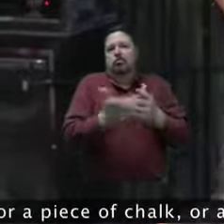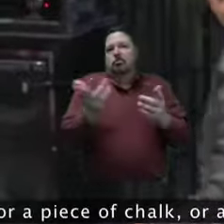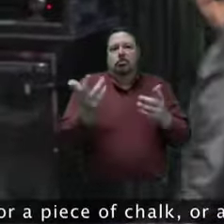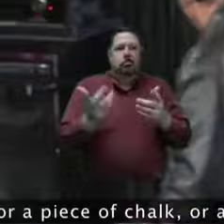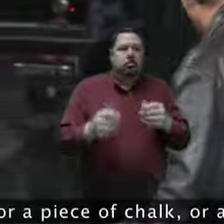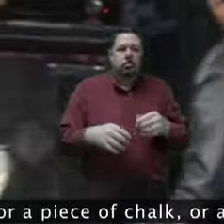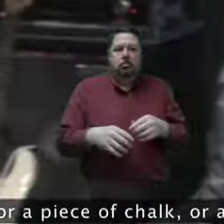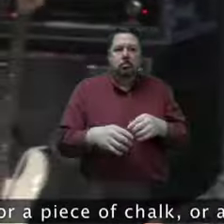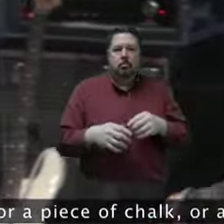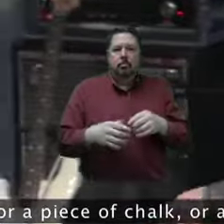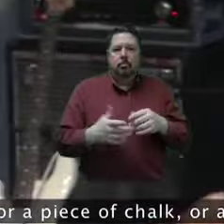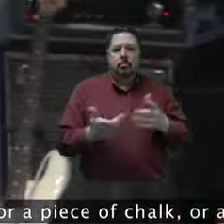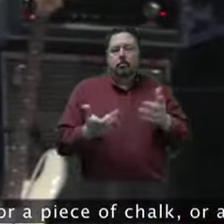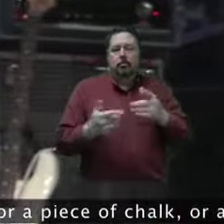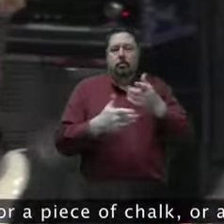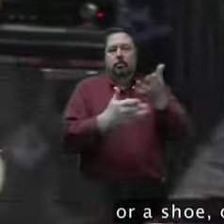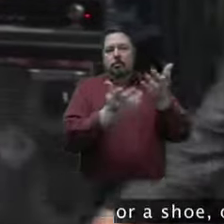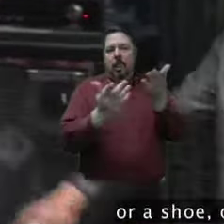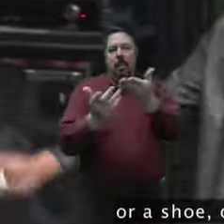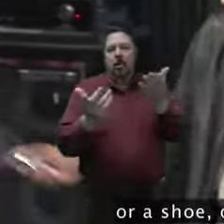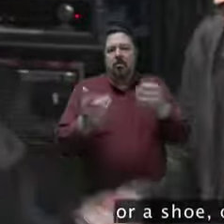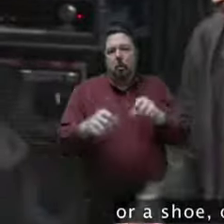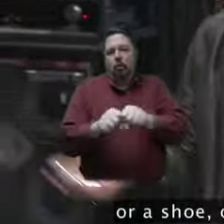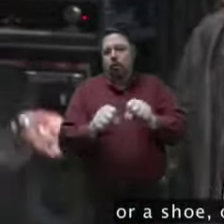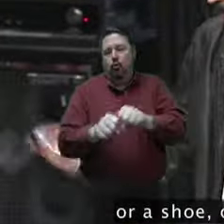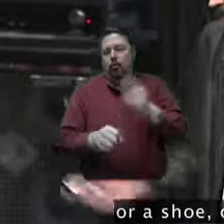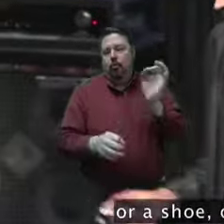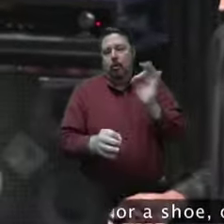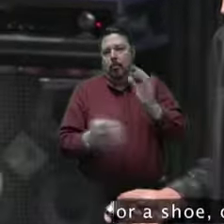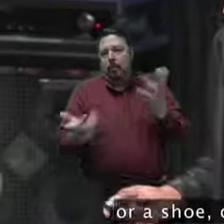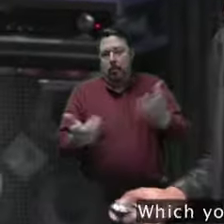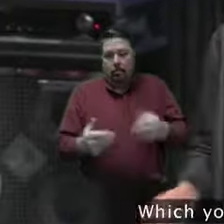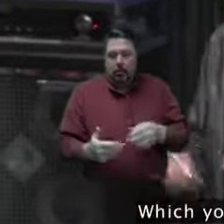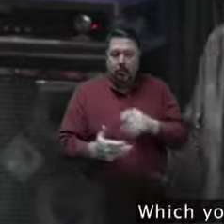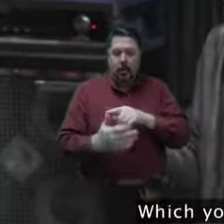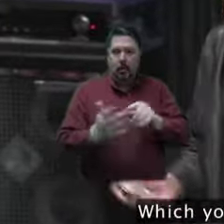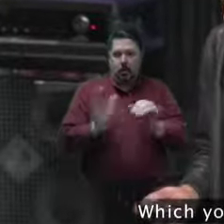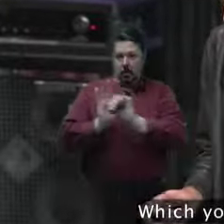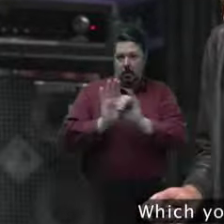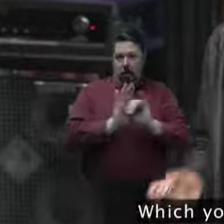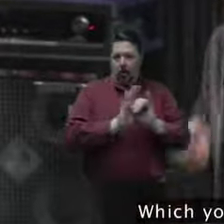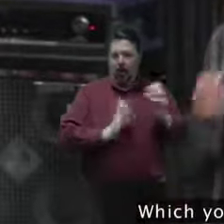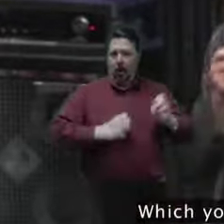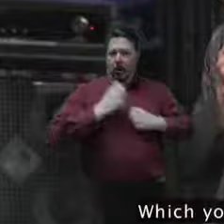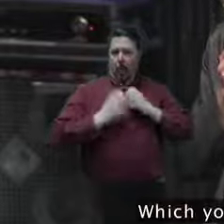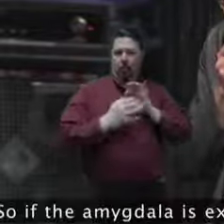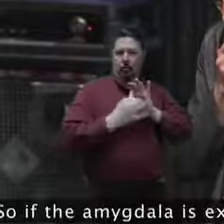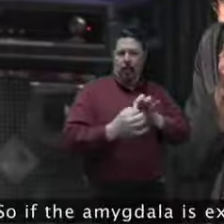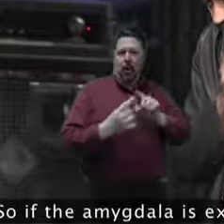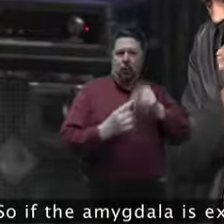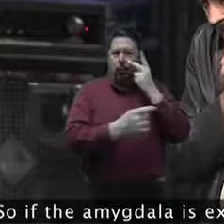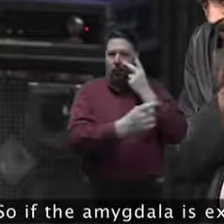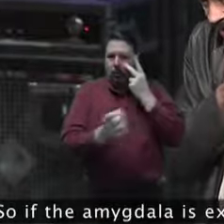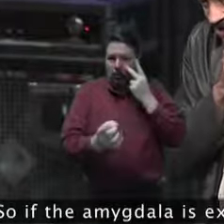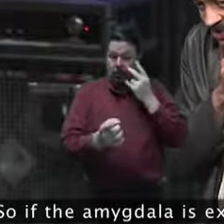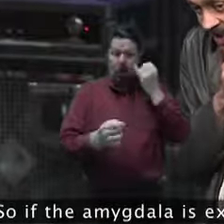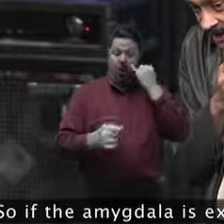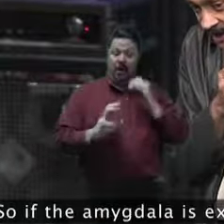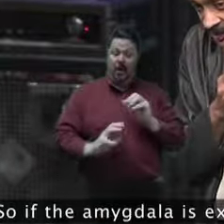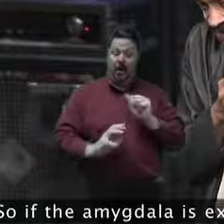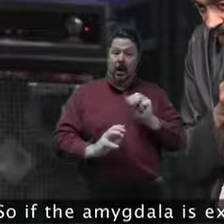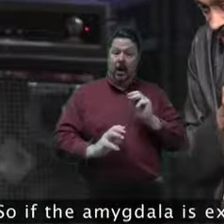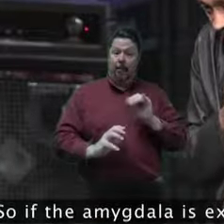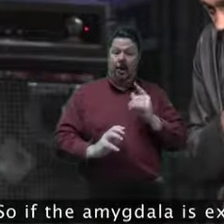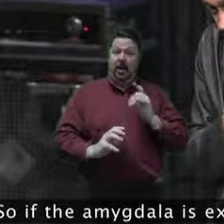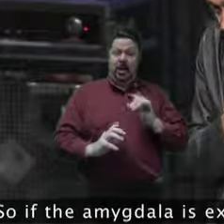chalk? Or, I don't want to point to that, but a shoe or something like that, okay? Which you can completely ignore. So, if the amygdala is